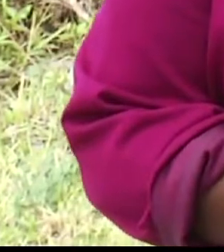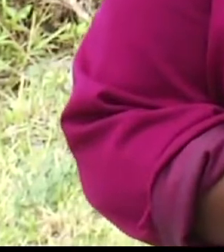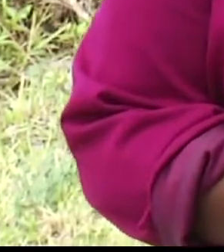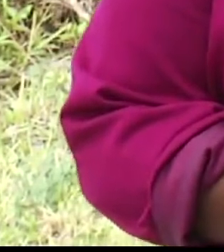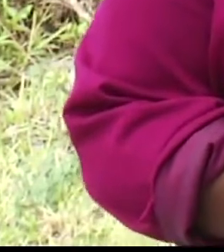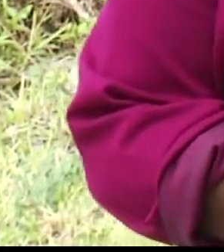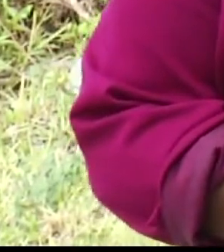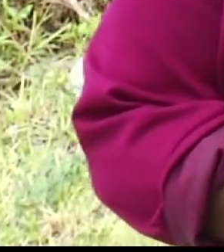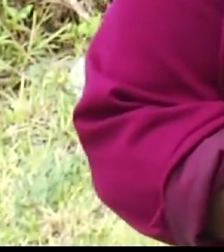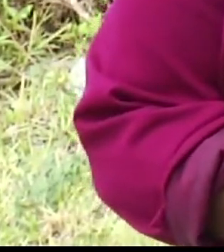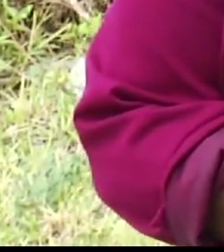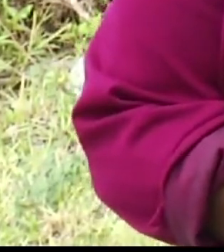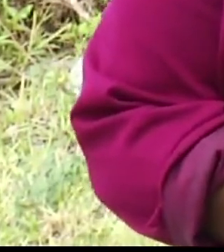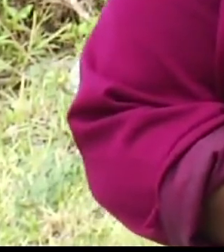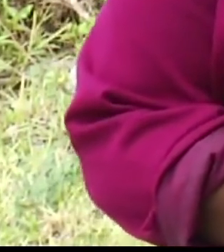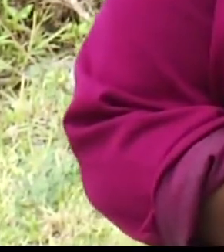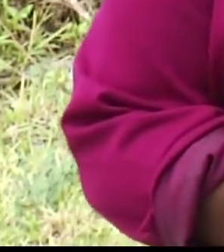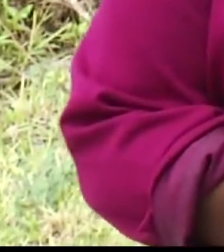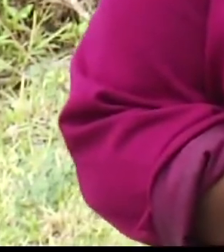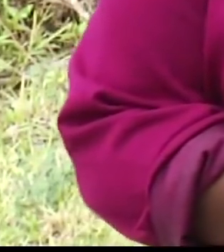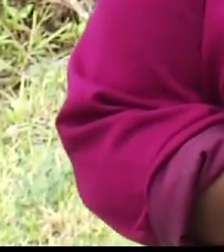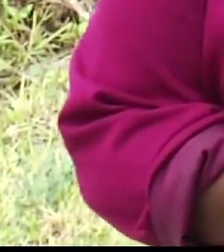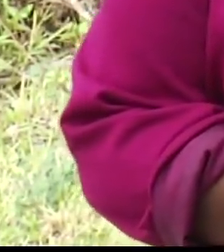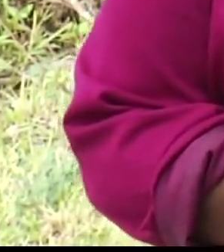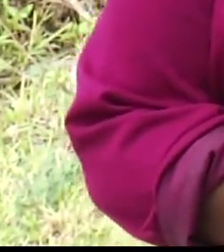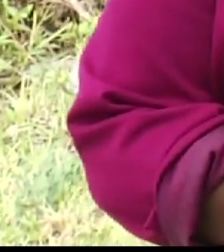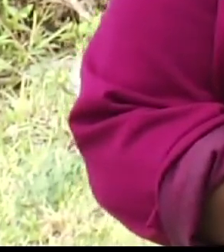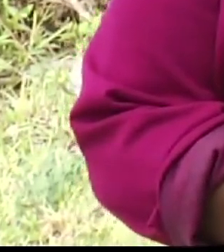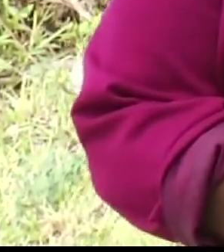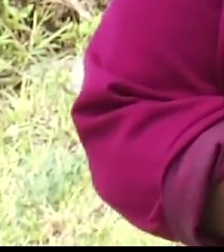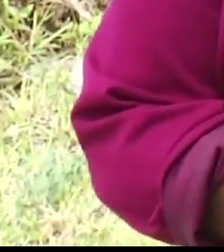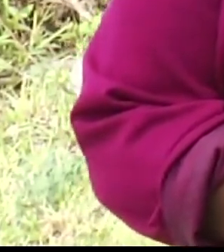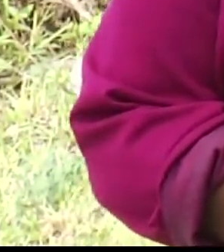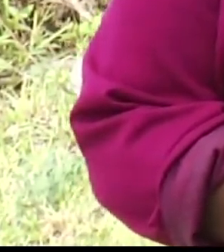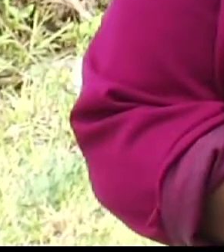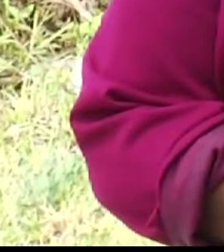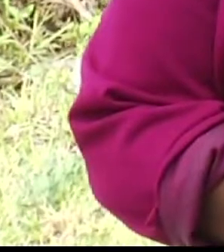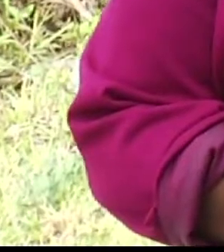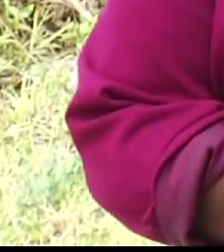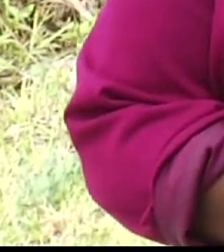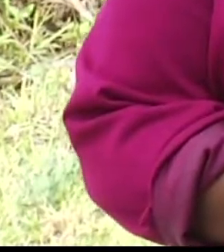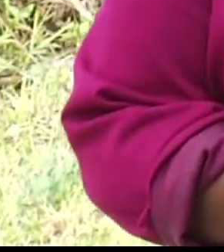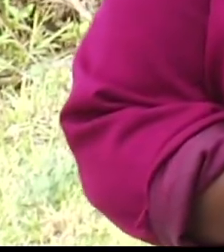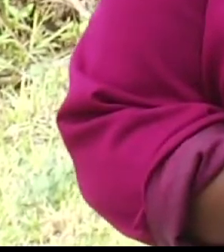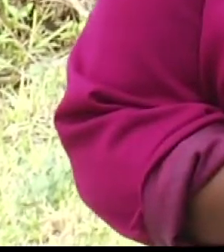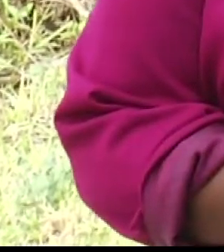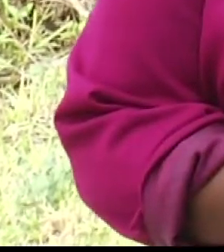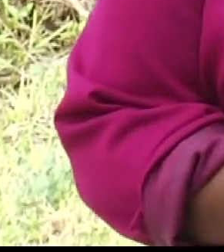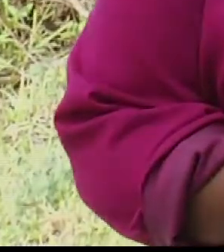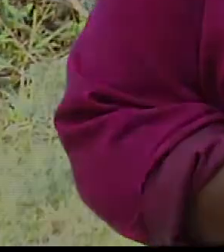his child was allegedly racially profiled at the Timberley School. We'll give you the details.